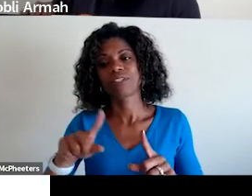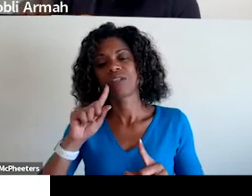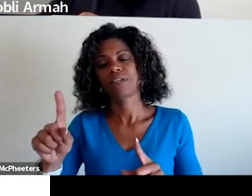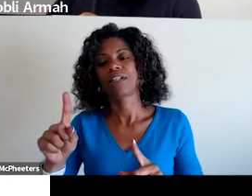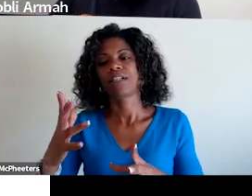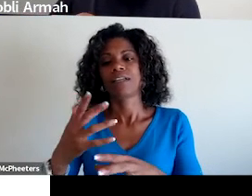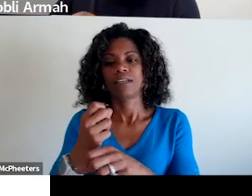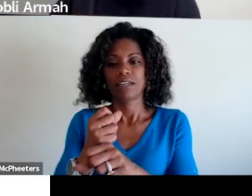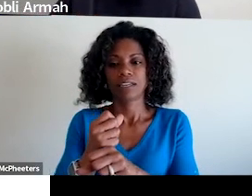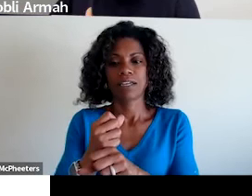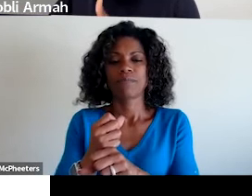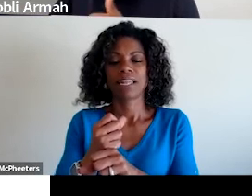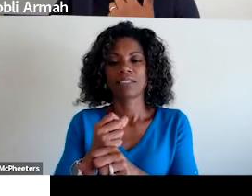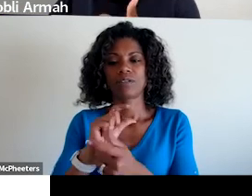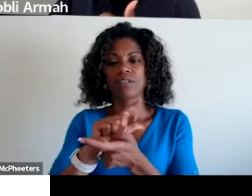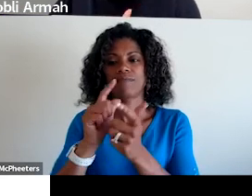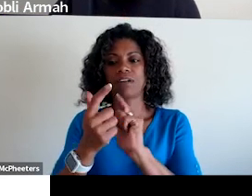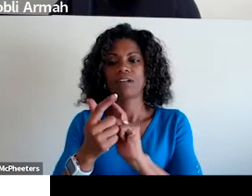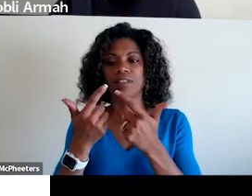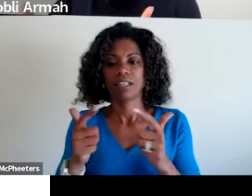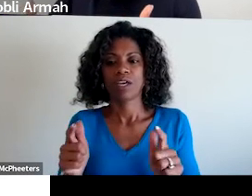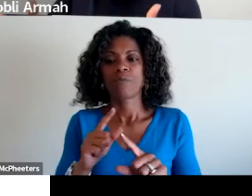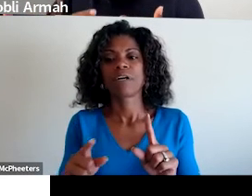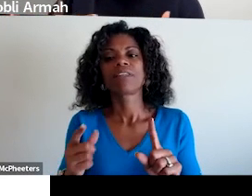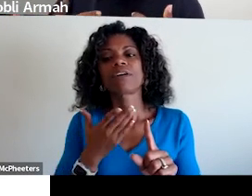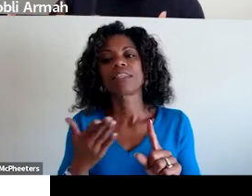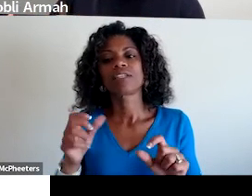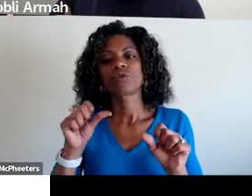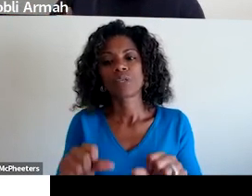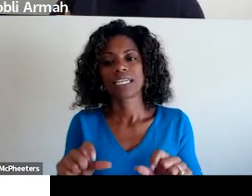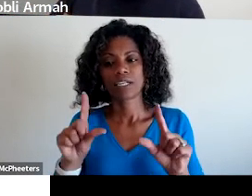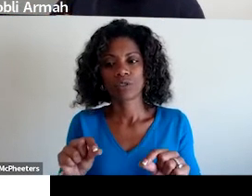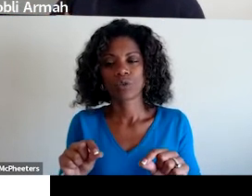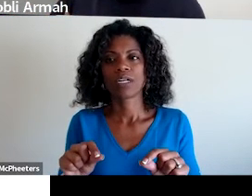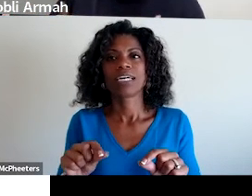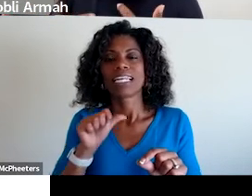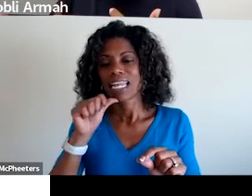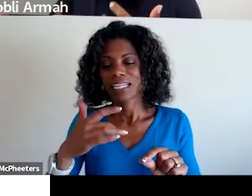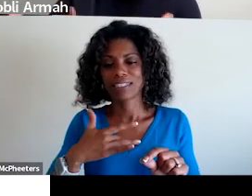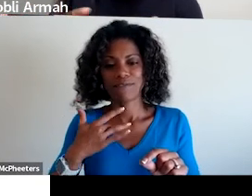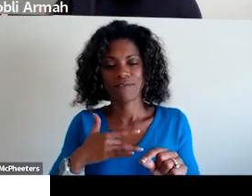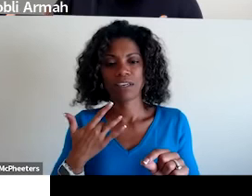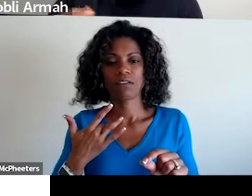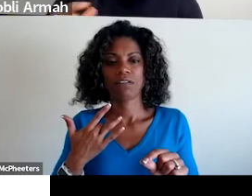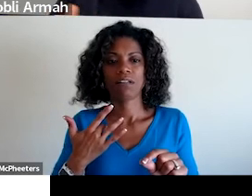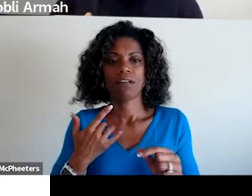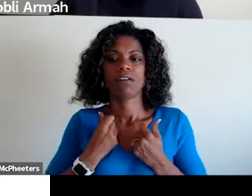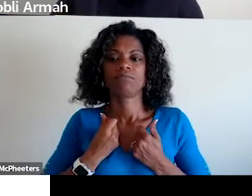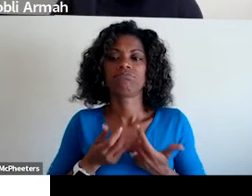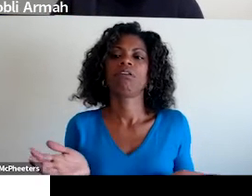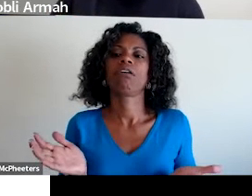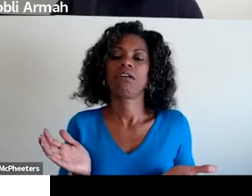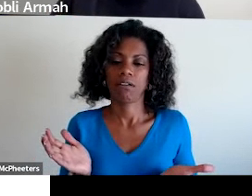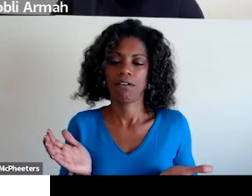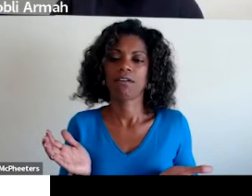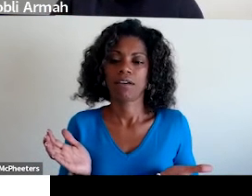about how we evolve our language, but there are things we can do not to be defeated in this work. And I know depending upon how you're